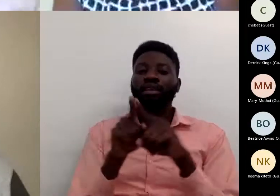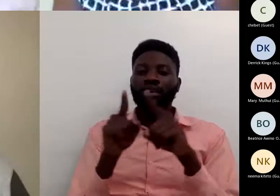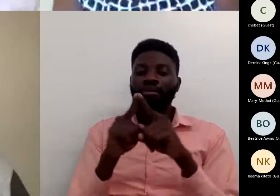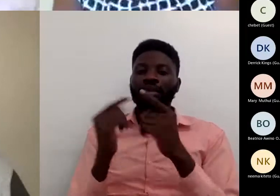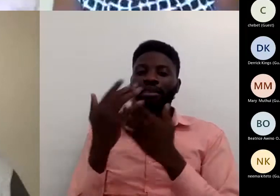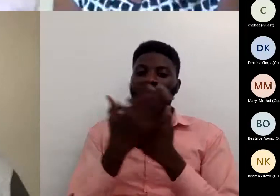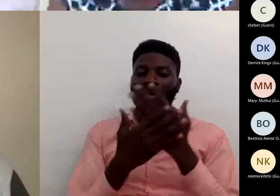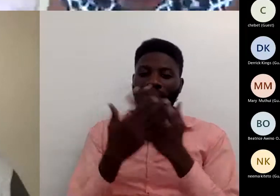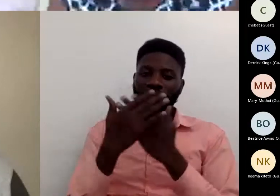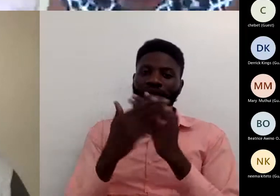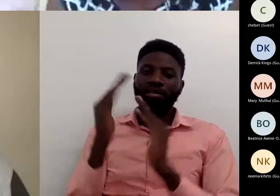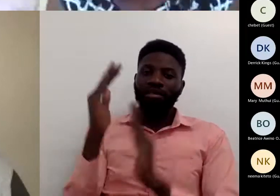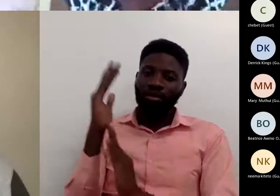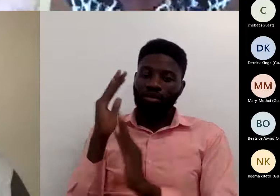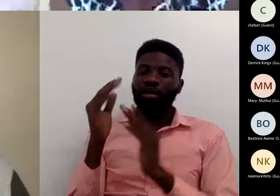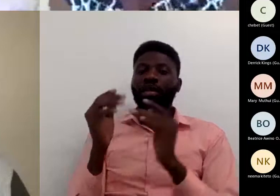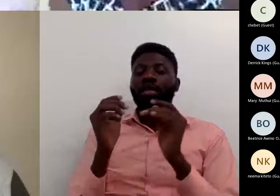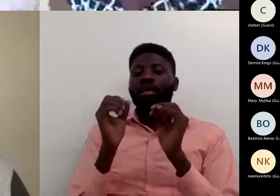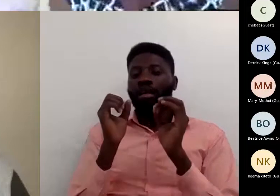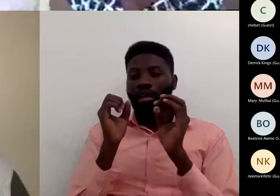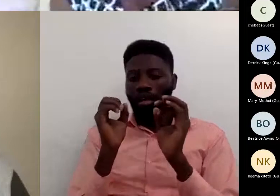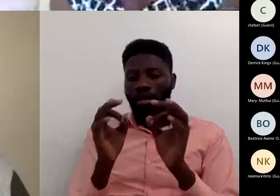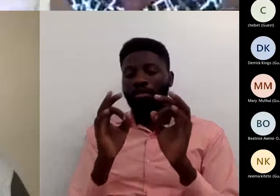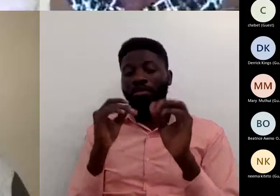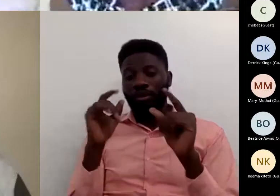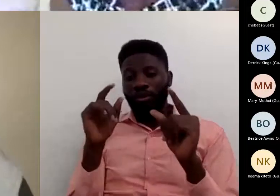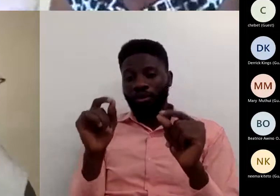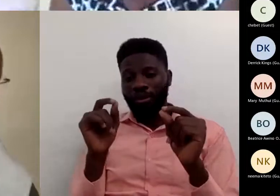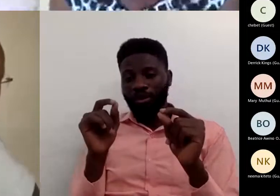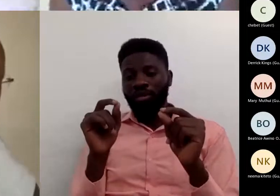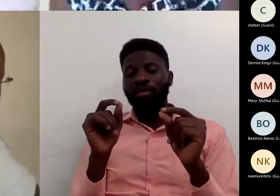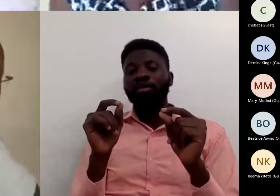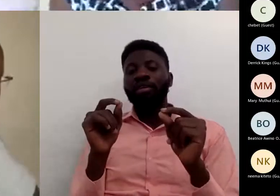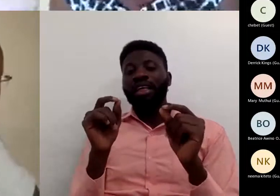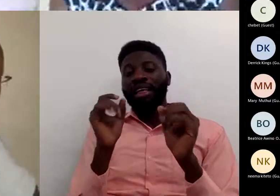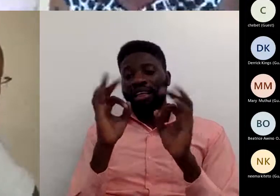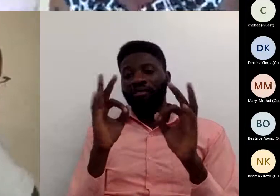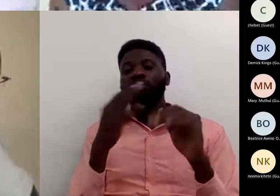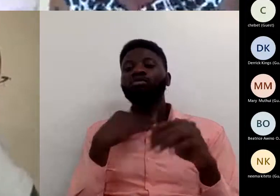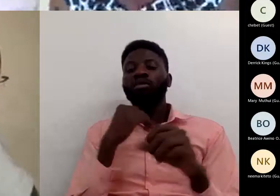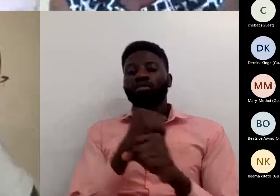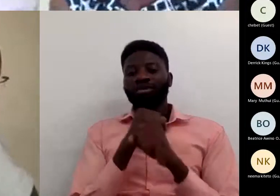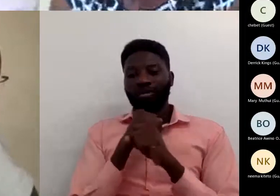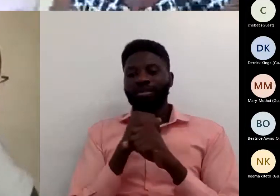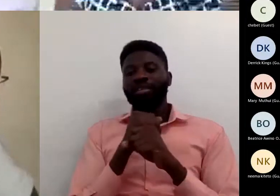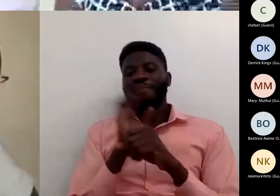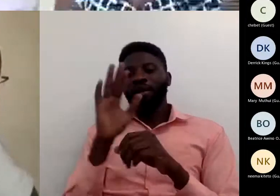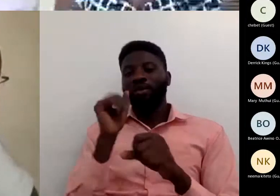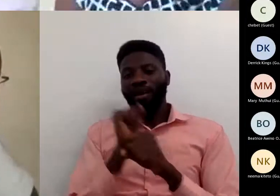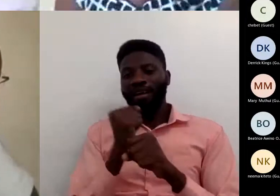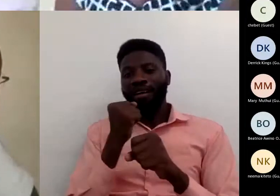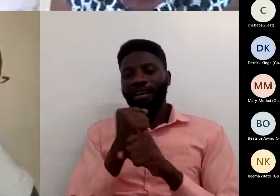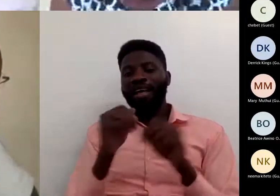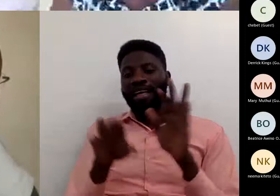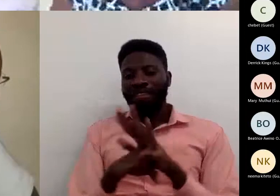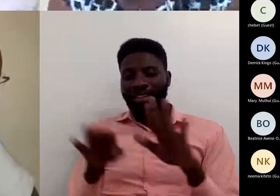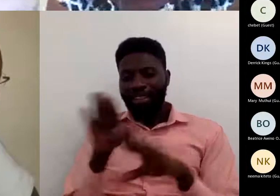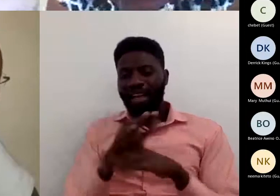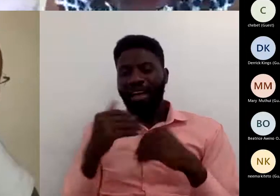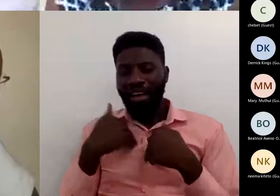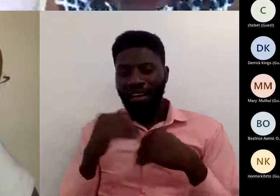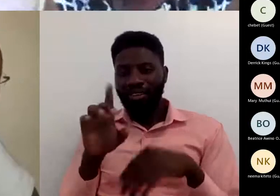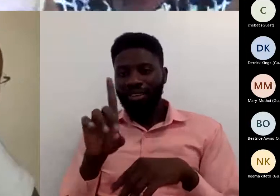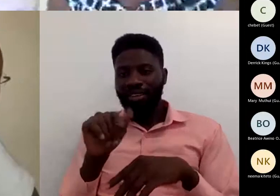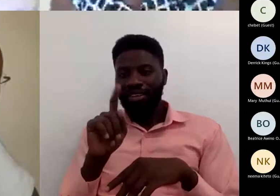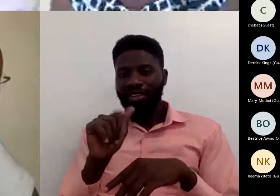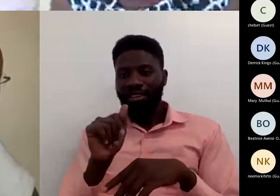if anyone, I'll tell you, without any doubt, you want to protect all your wealth, everything that you have, your data, we are all